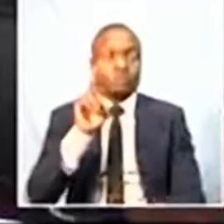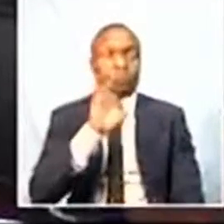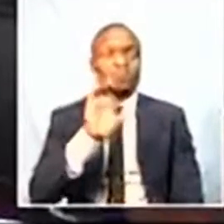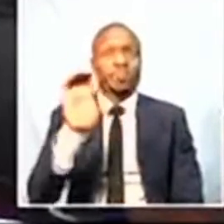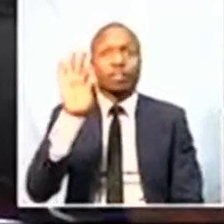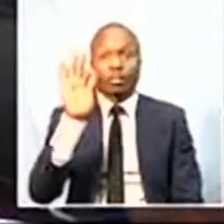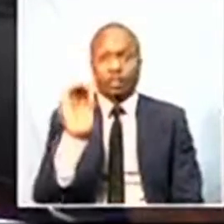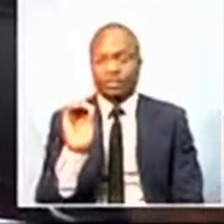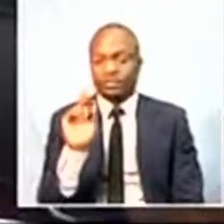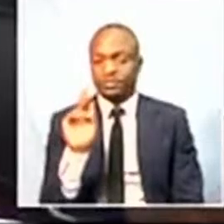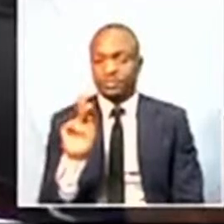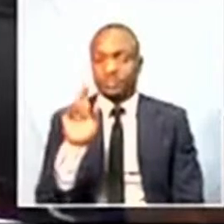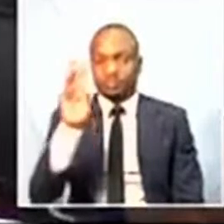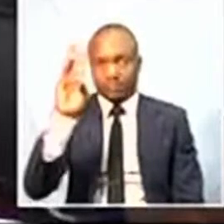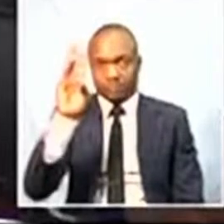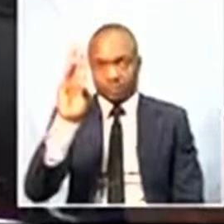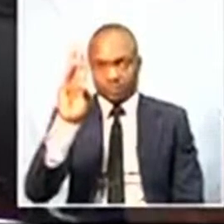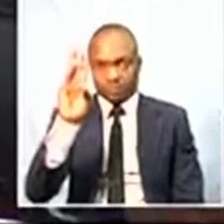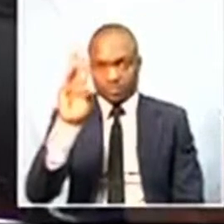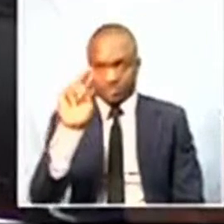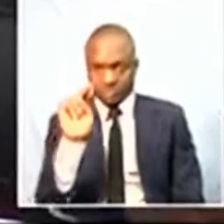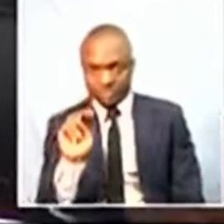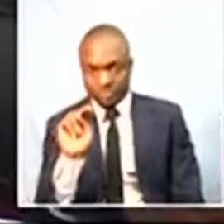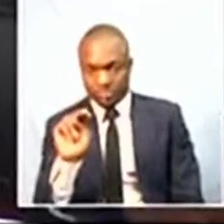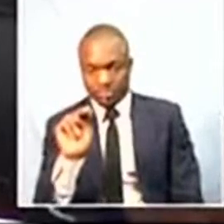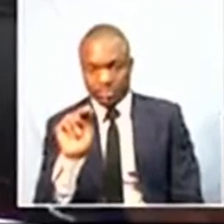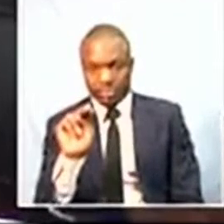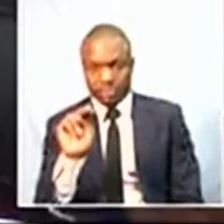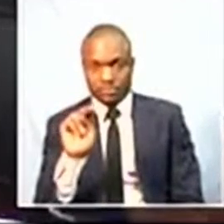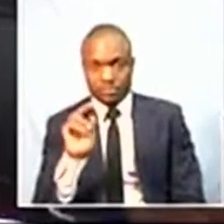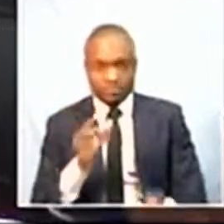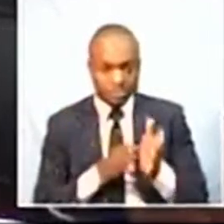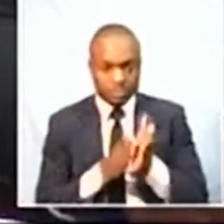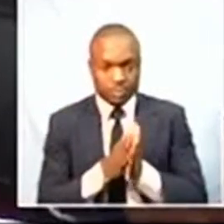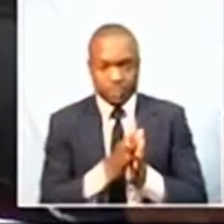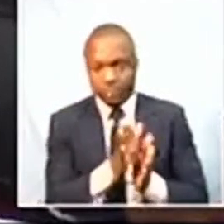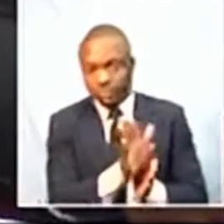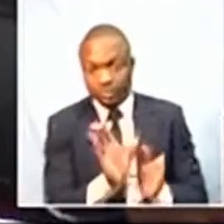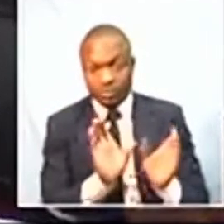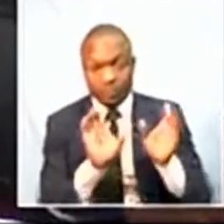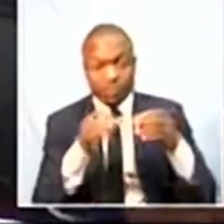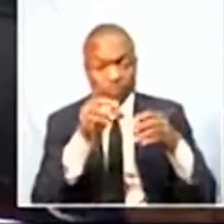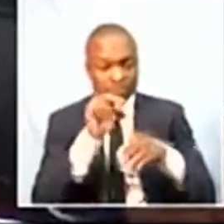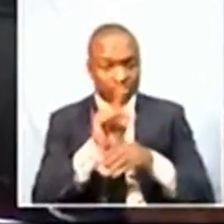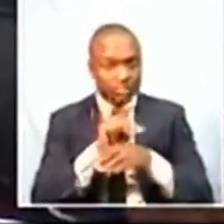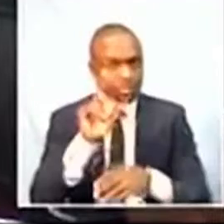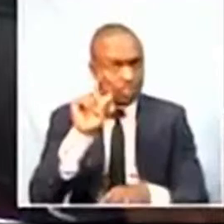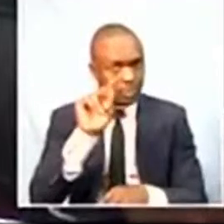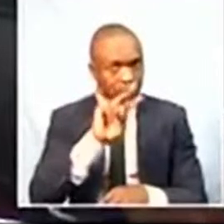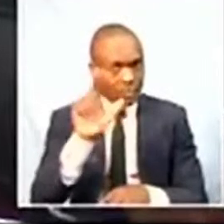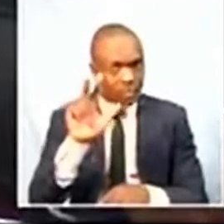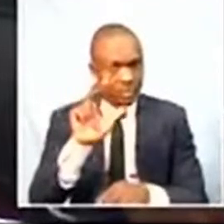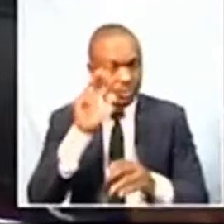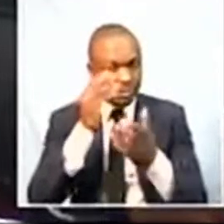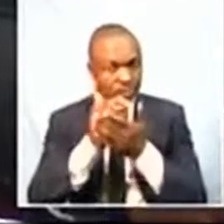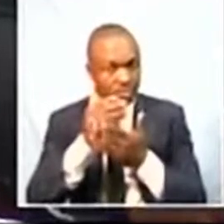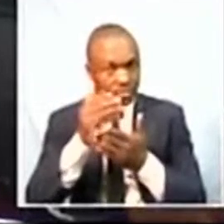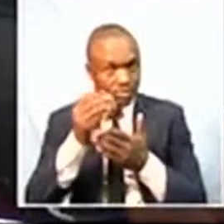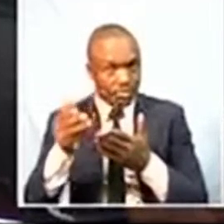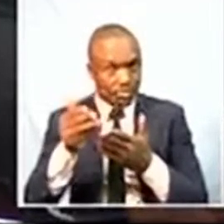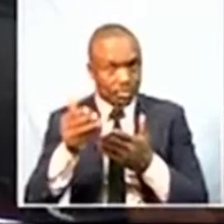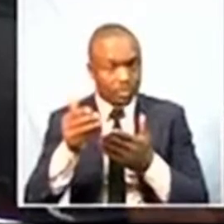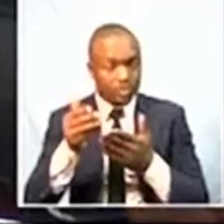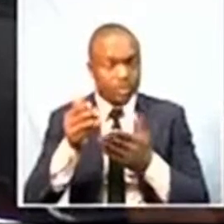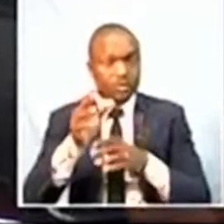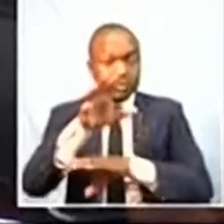5,620,290 kwacha 6 ingwe was valid to community projects for the year 2023 towards the procurement of a